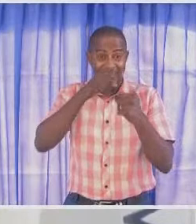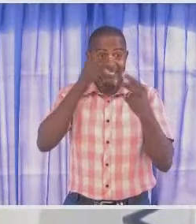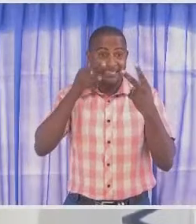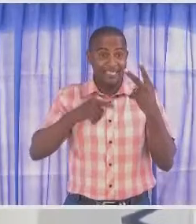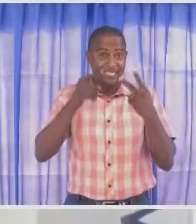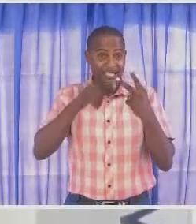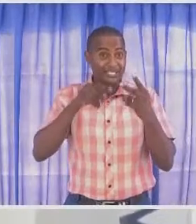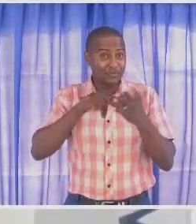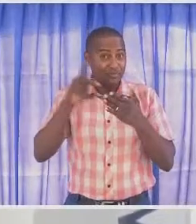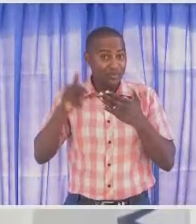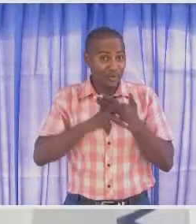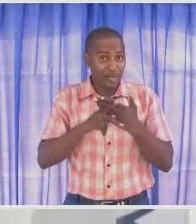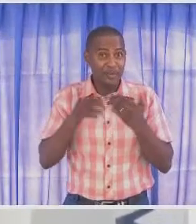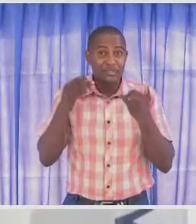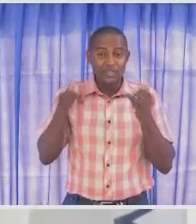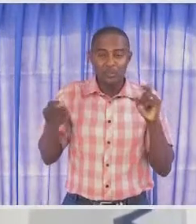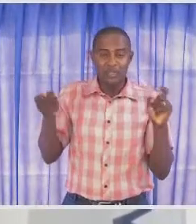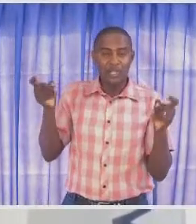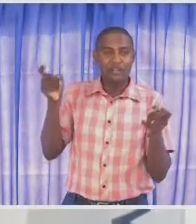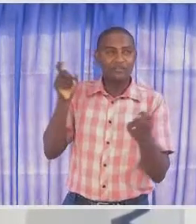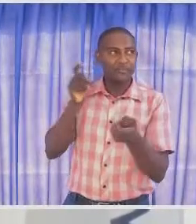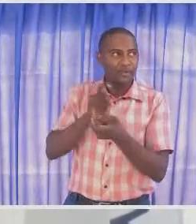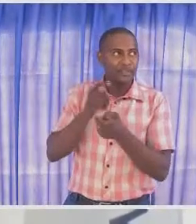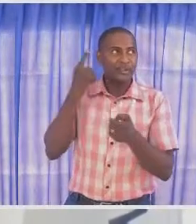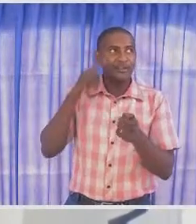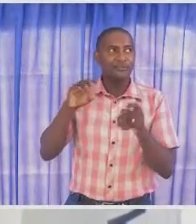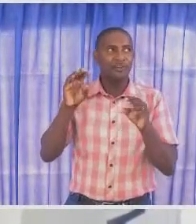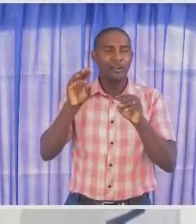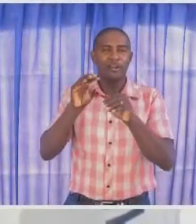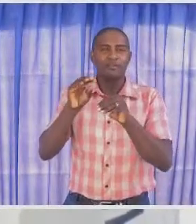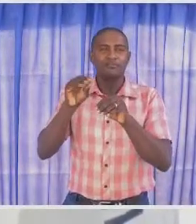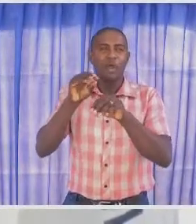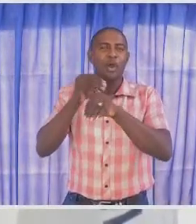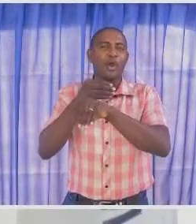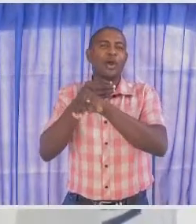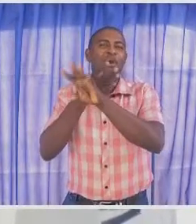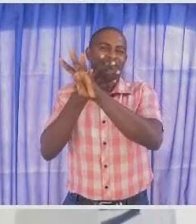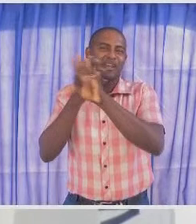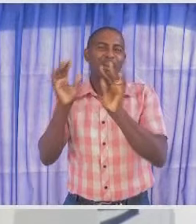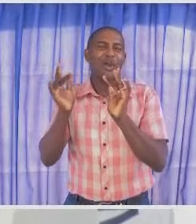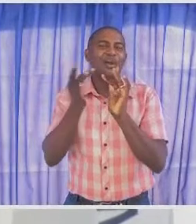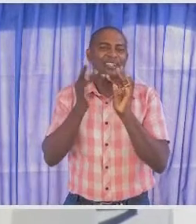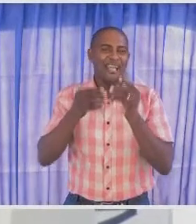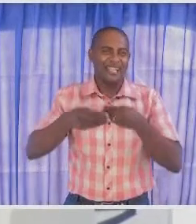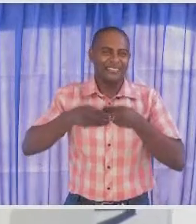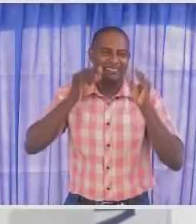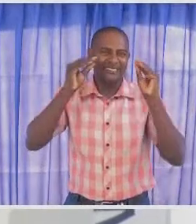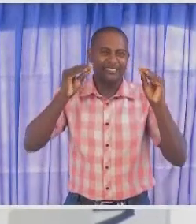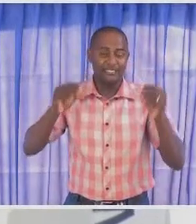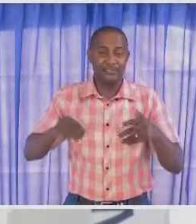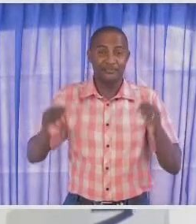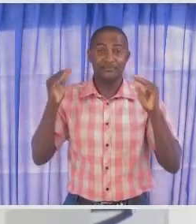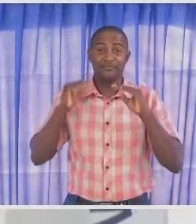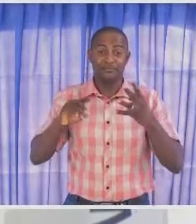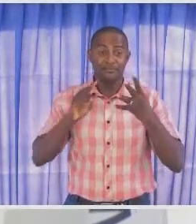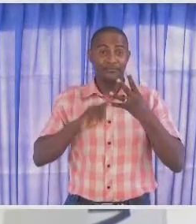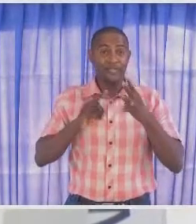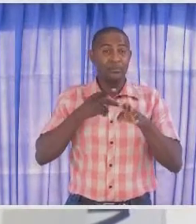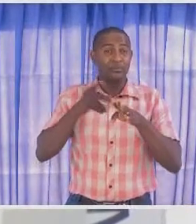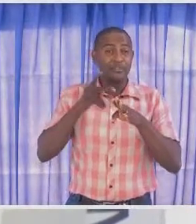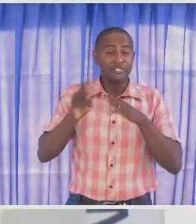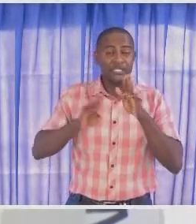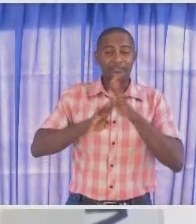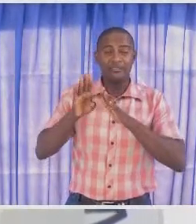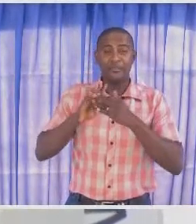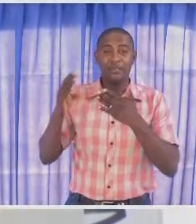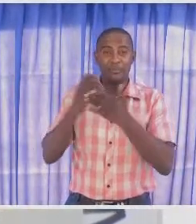these programs are currently being converted for online delivery. 4. Professional development opportunities